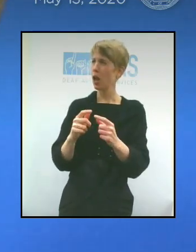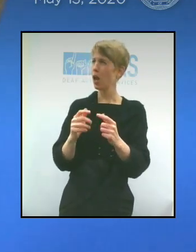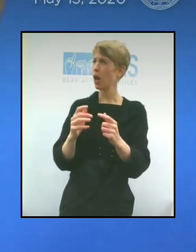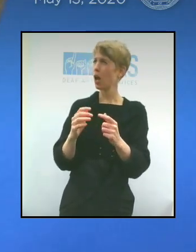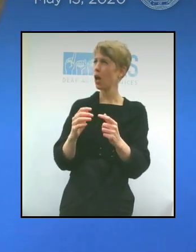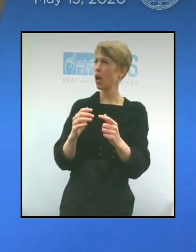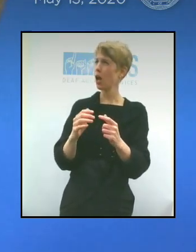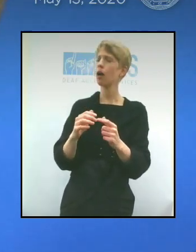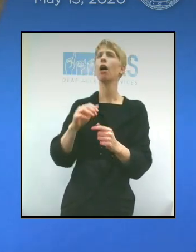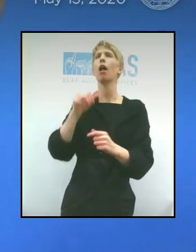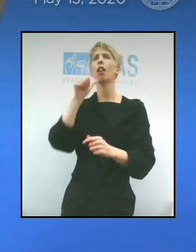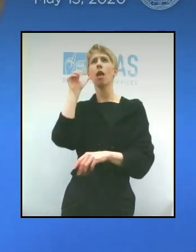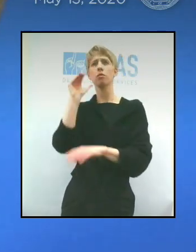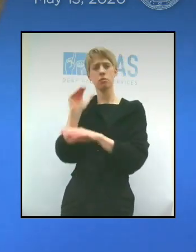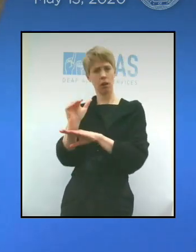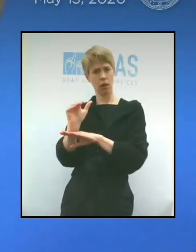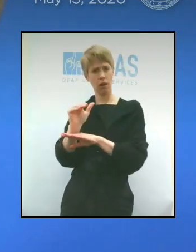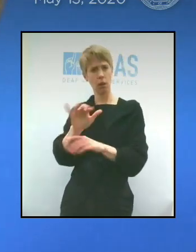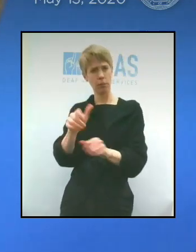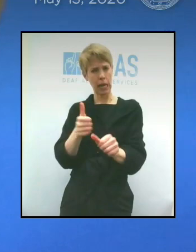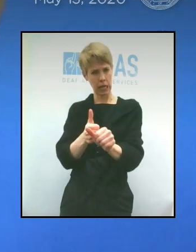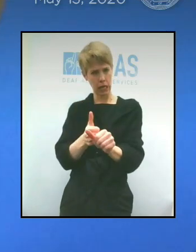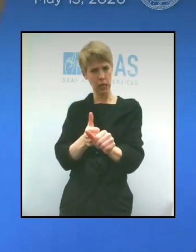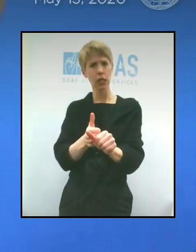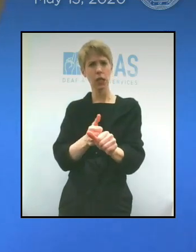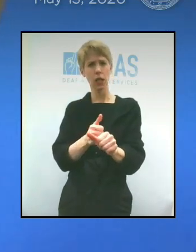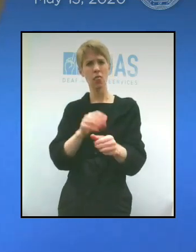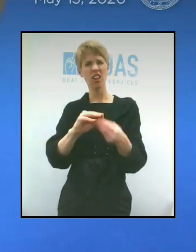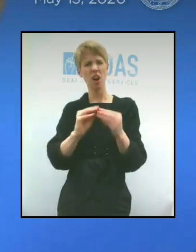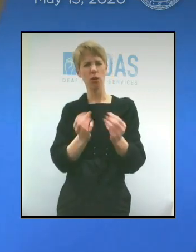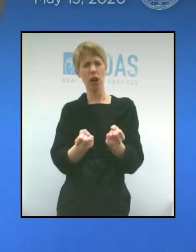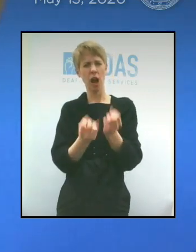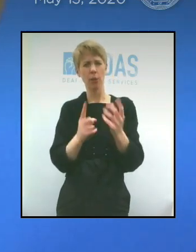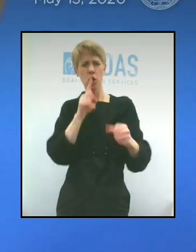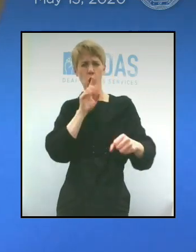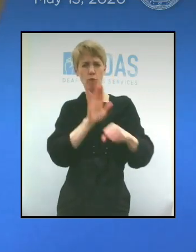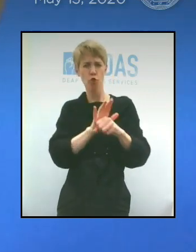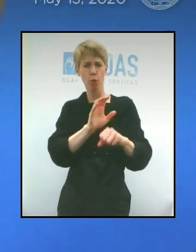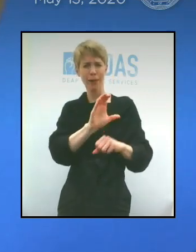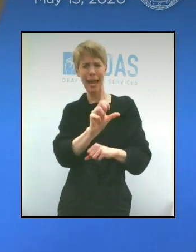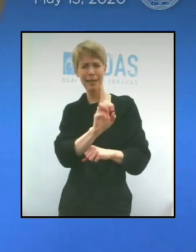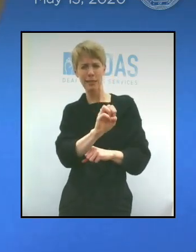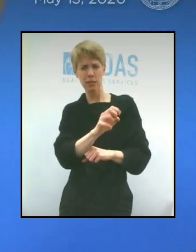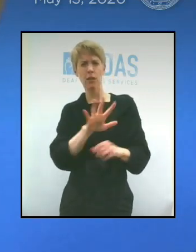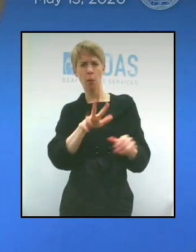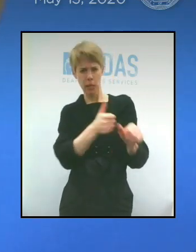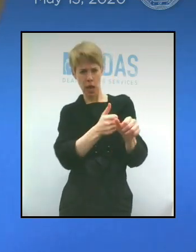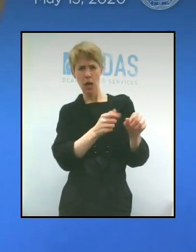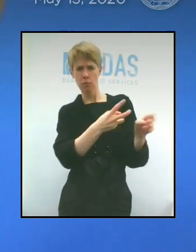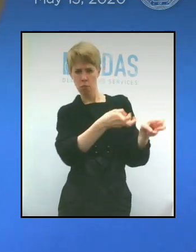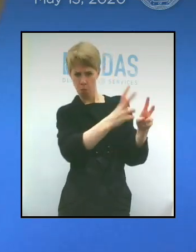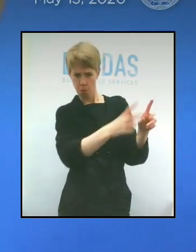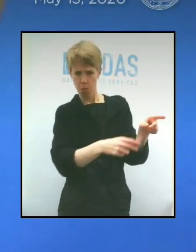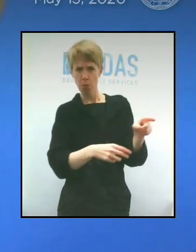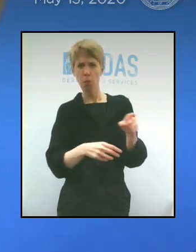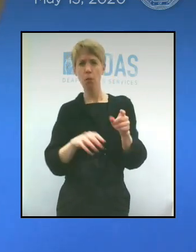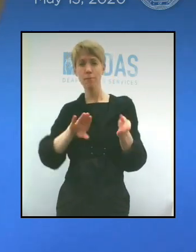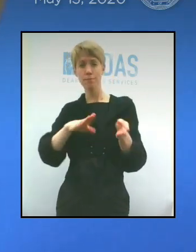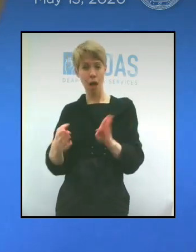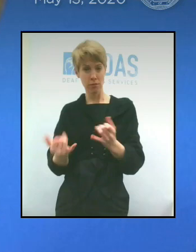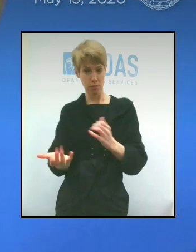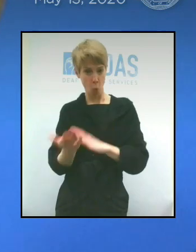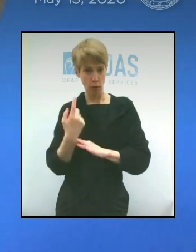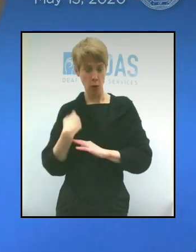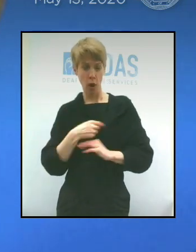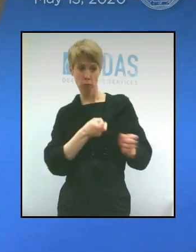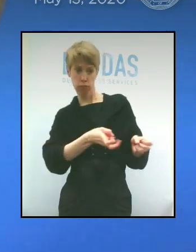it was updated last night with regards to confirmed cases. We updated the deaths this morning. If we get information on more